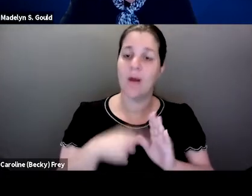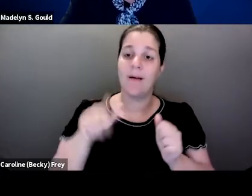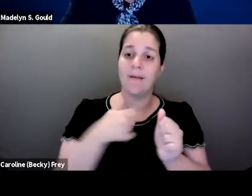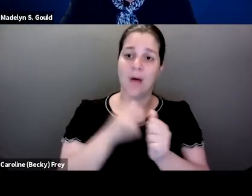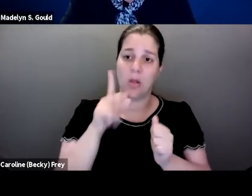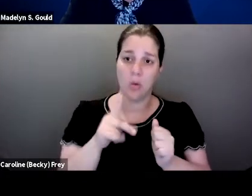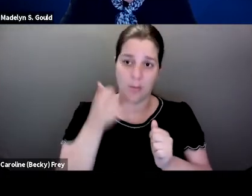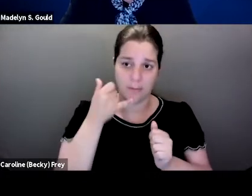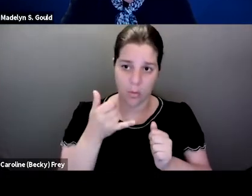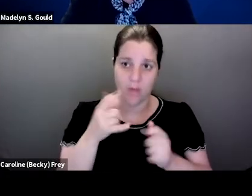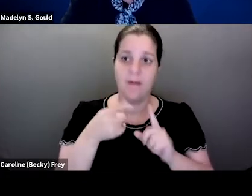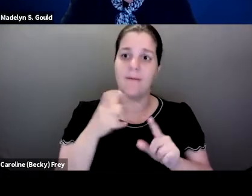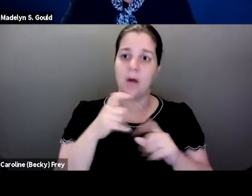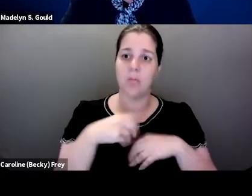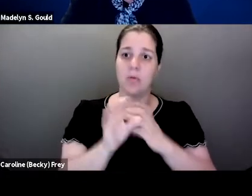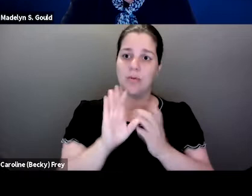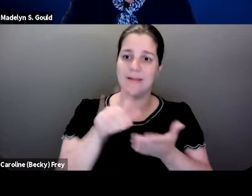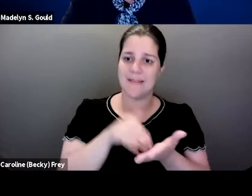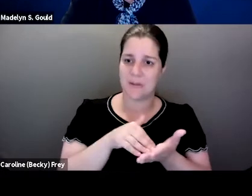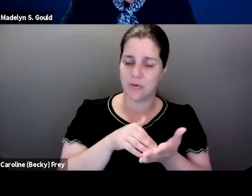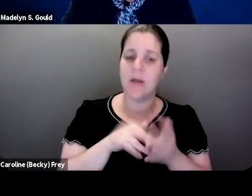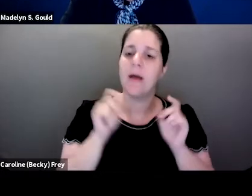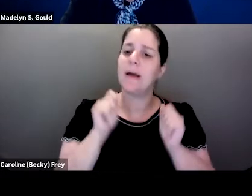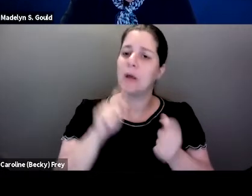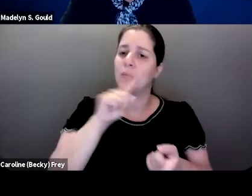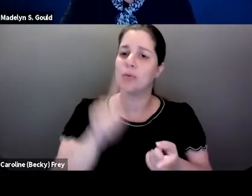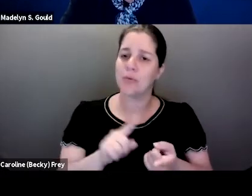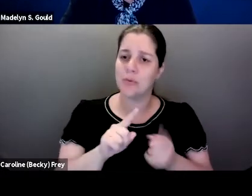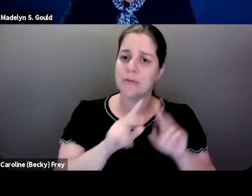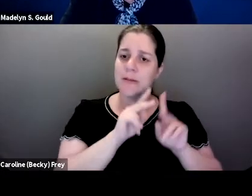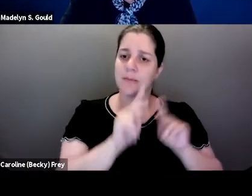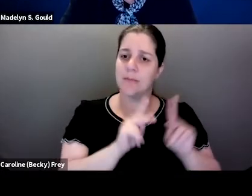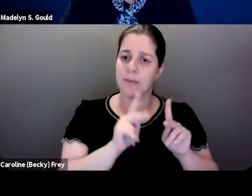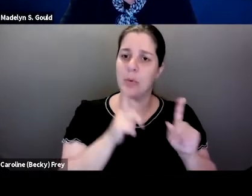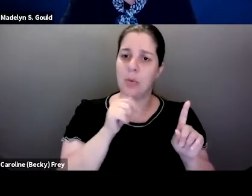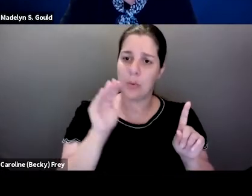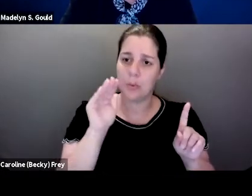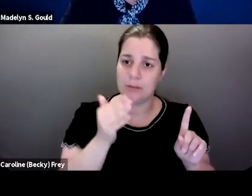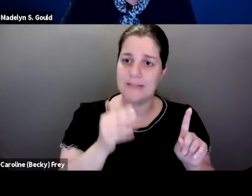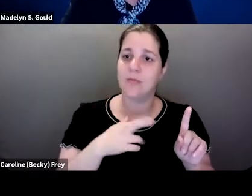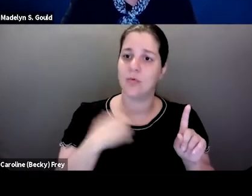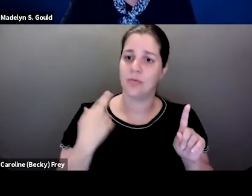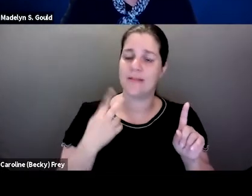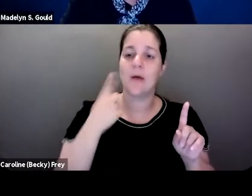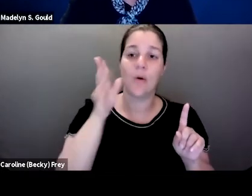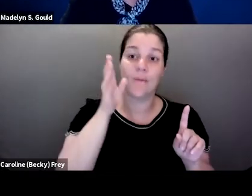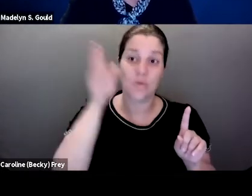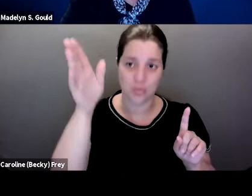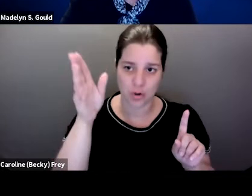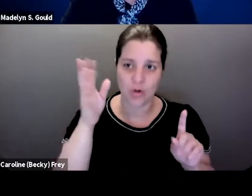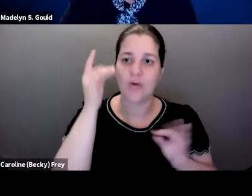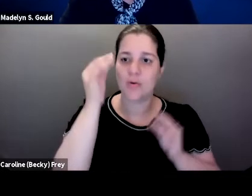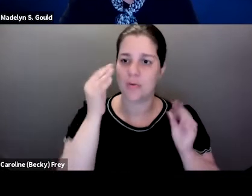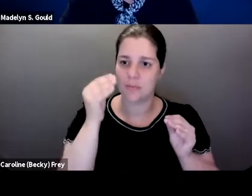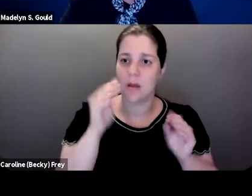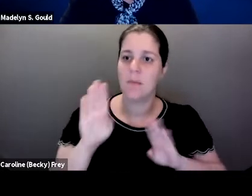from the crisis center does reduce suicidal individuals' perceived risk of future suicidal